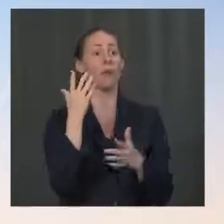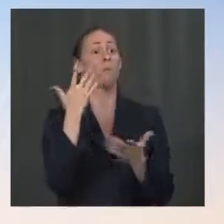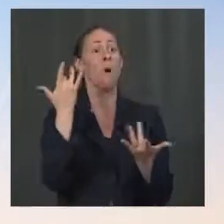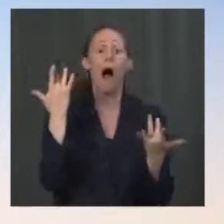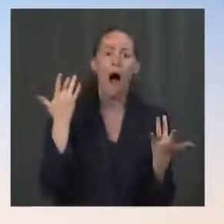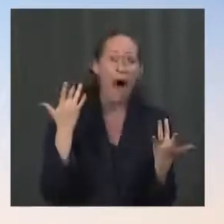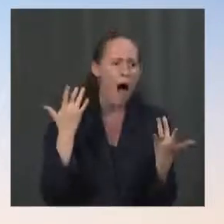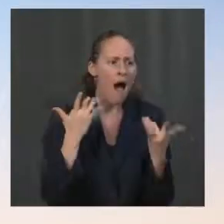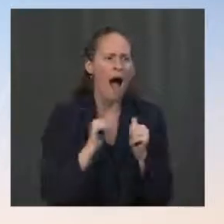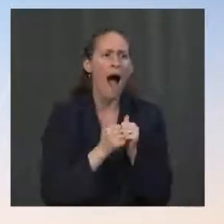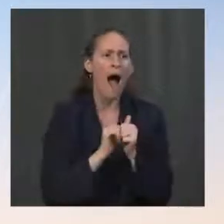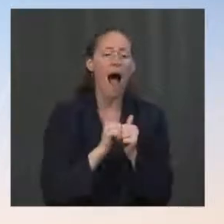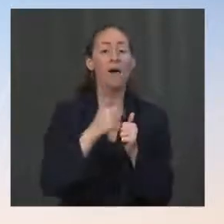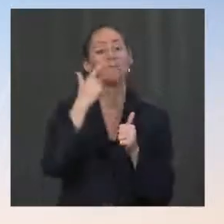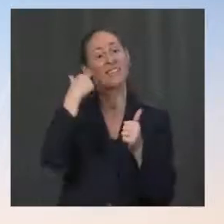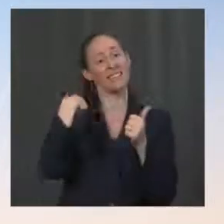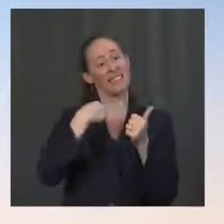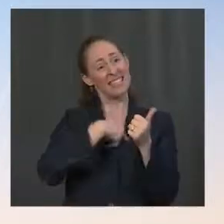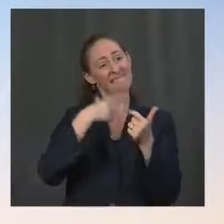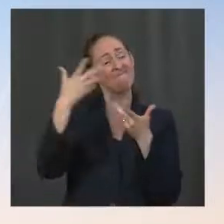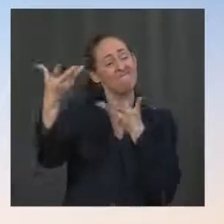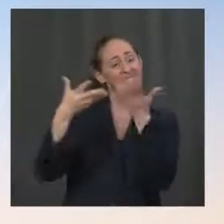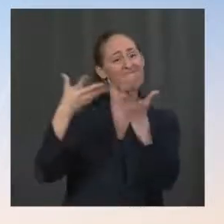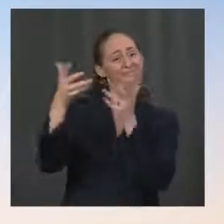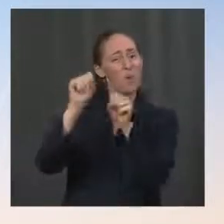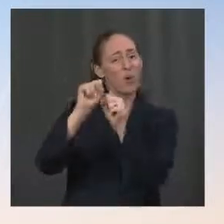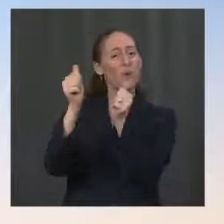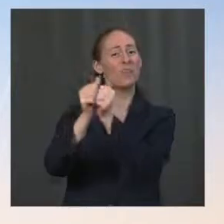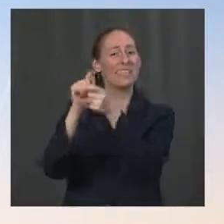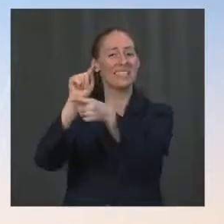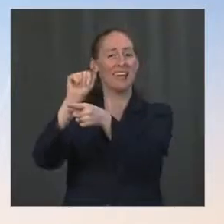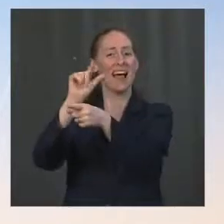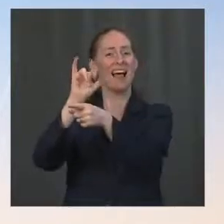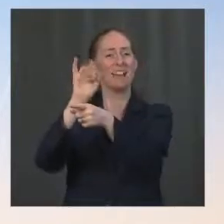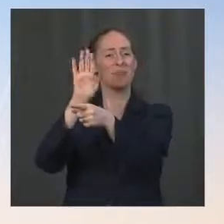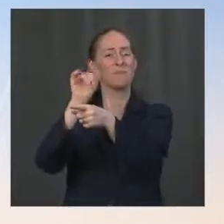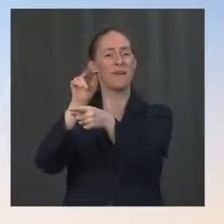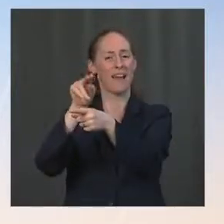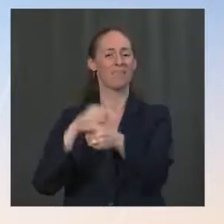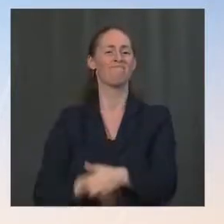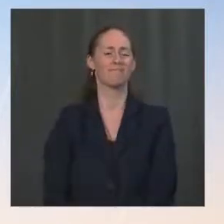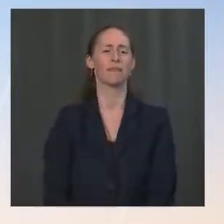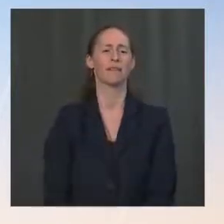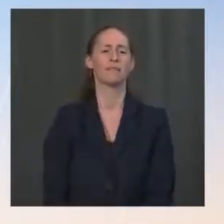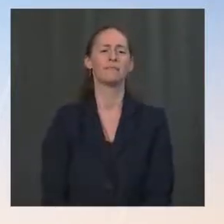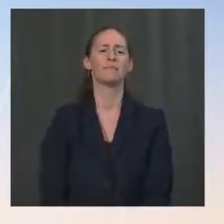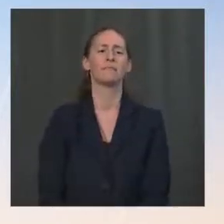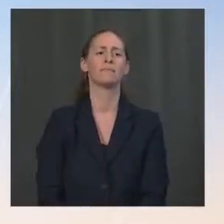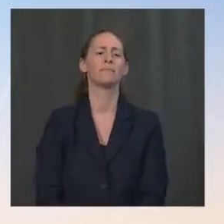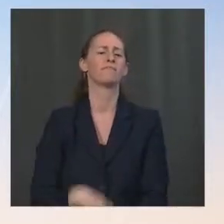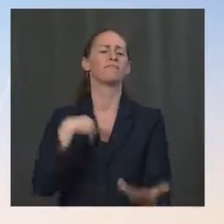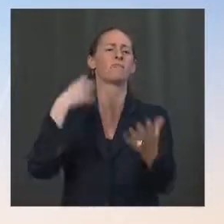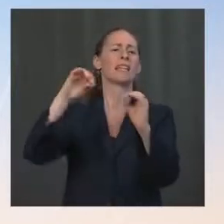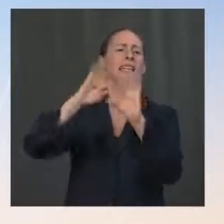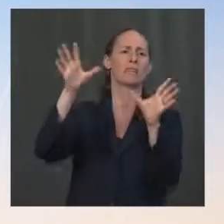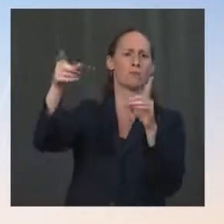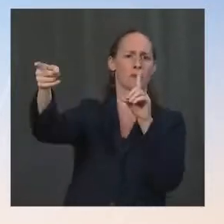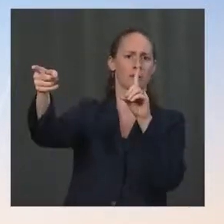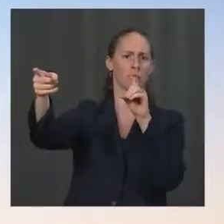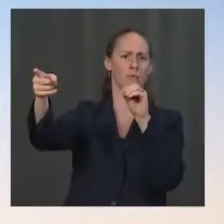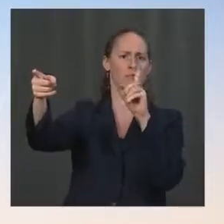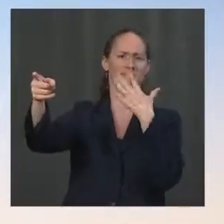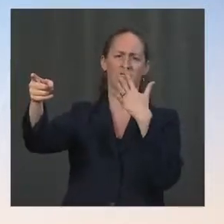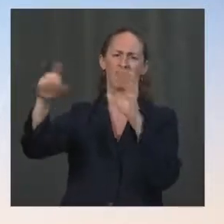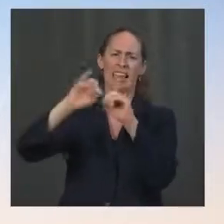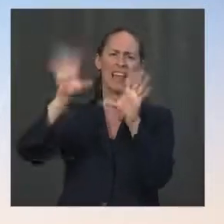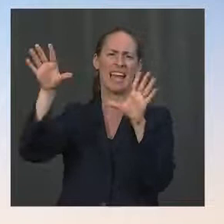coordinated efforts of getting people out. But I will say that as the Department of Defense noted earlier today, clearly something went